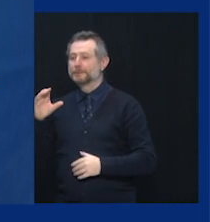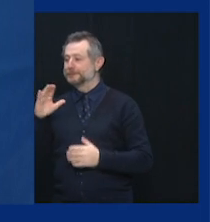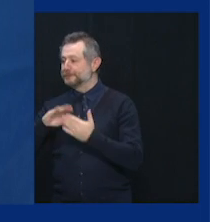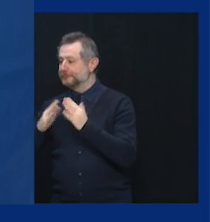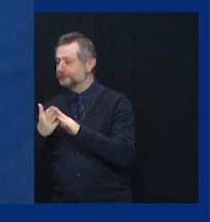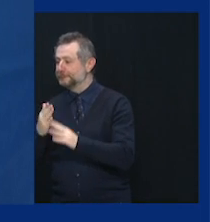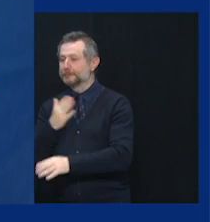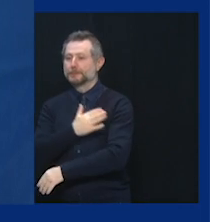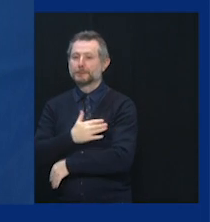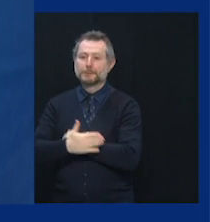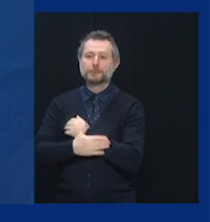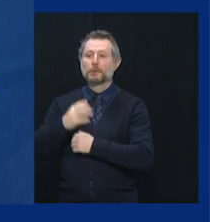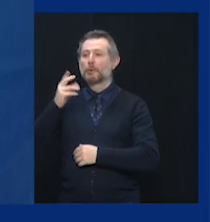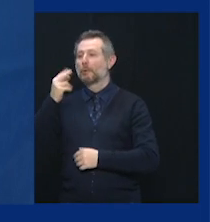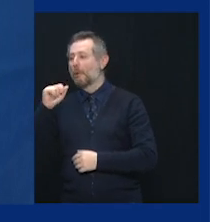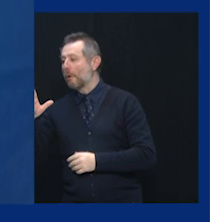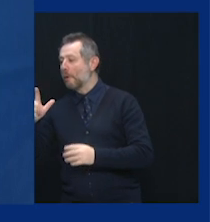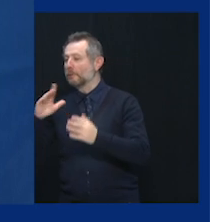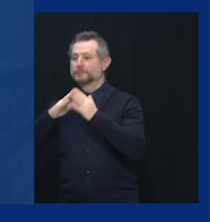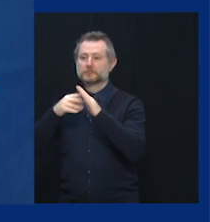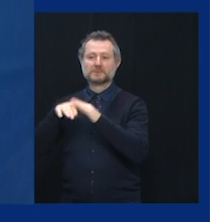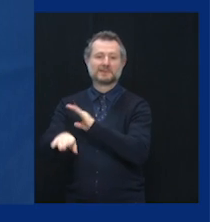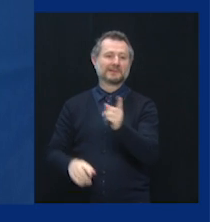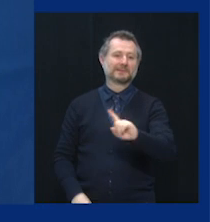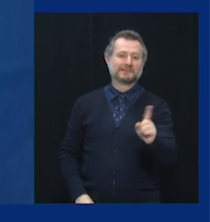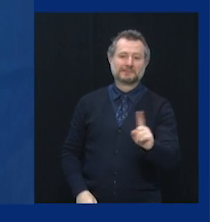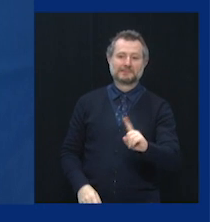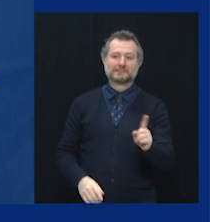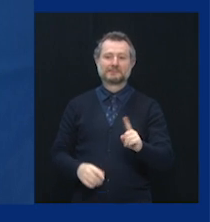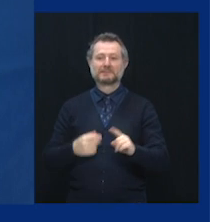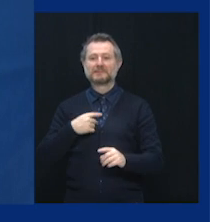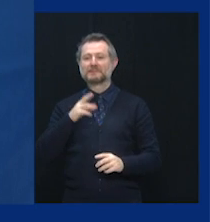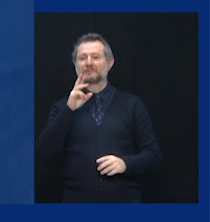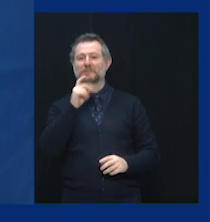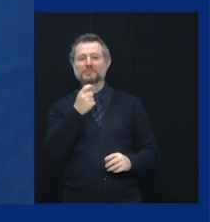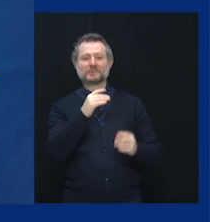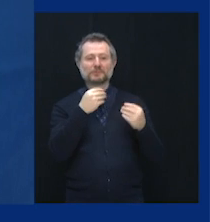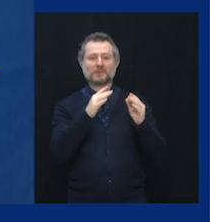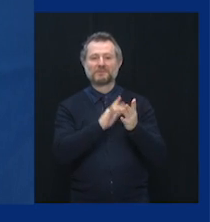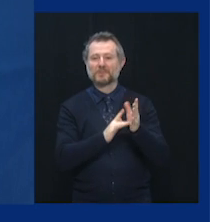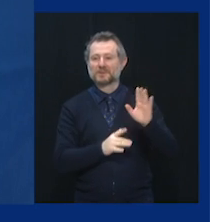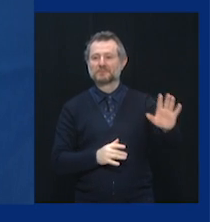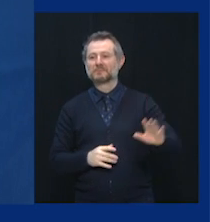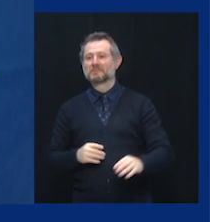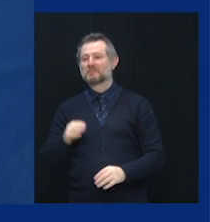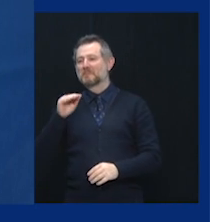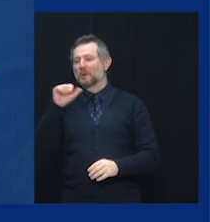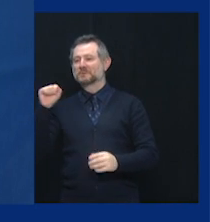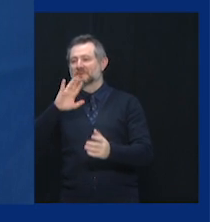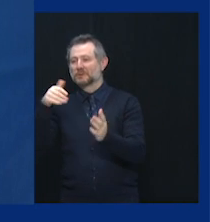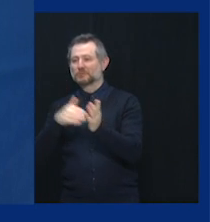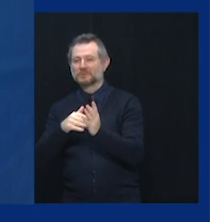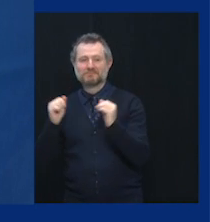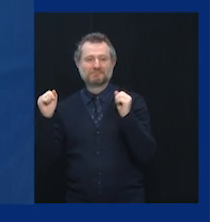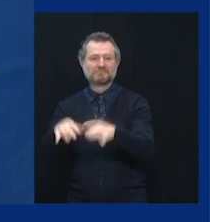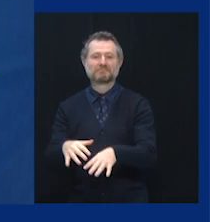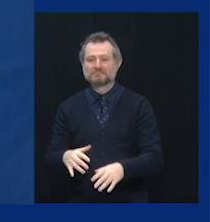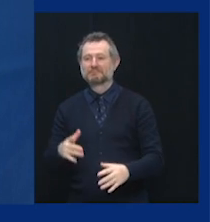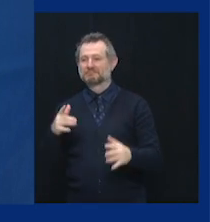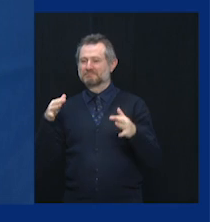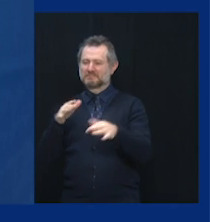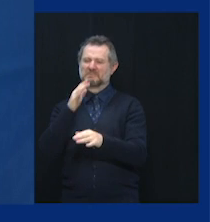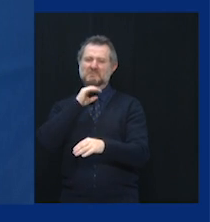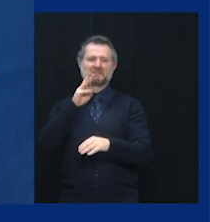retail establishments, pharmacies, mass sites are where we're doing the 65 plus. It's important that the